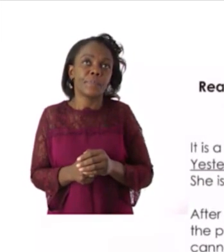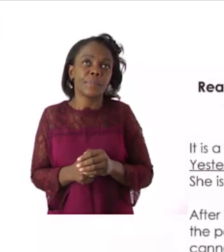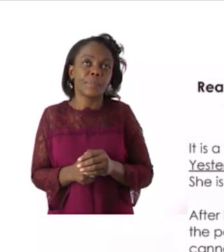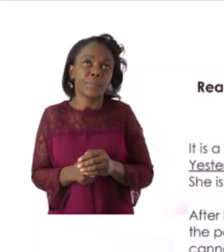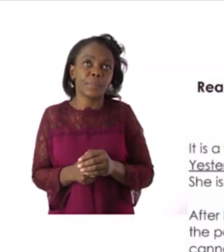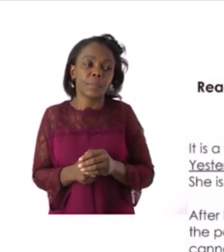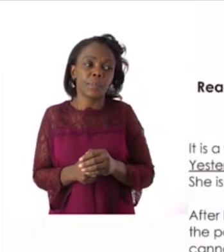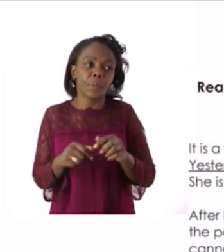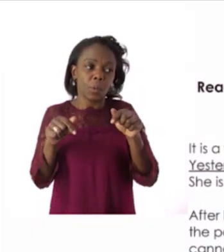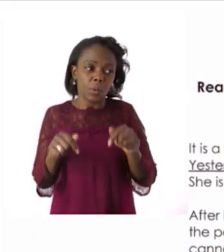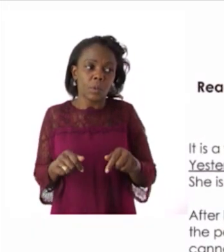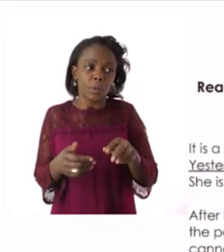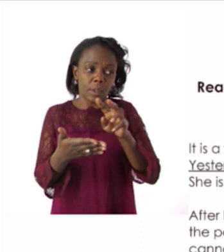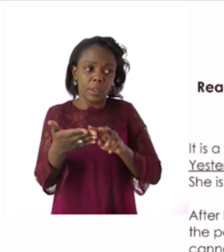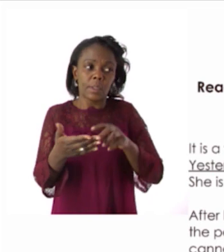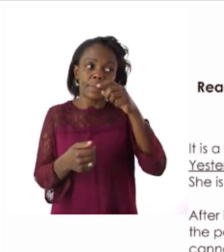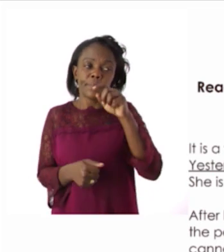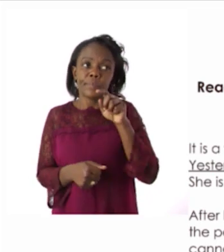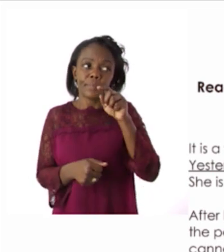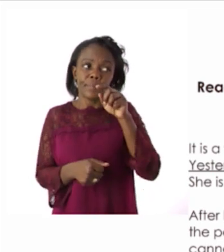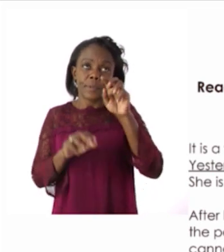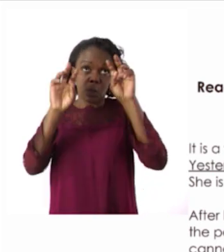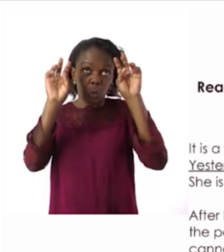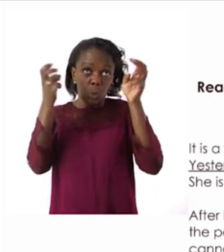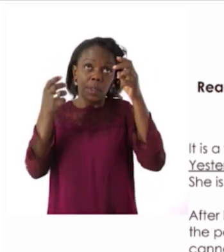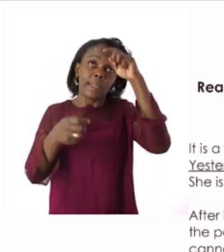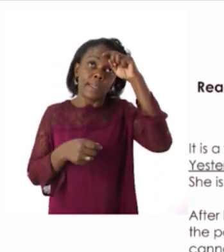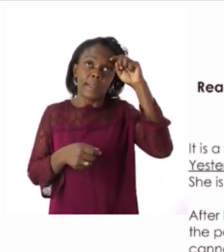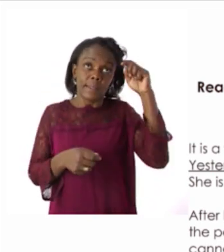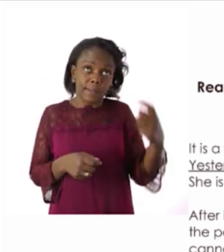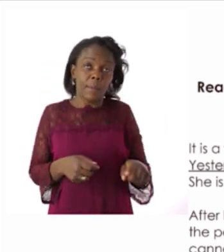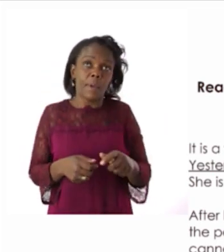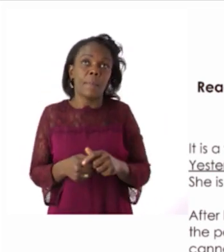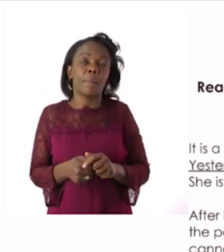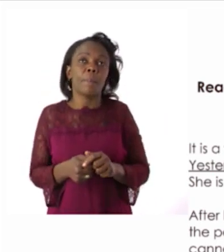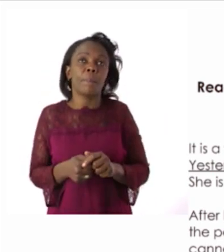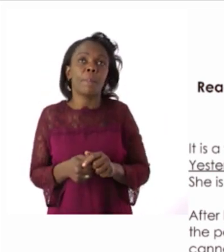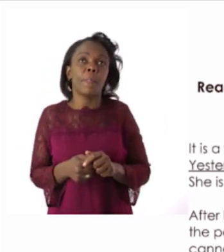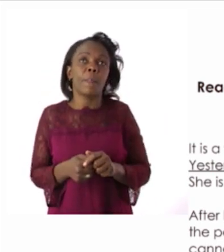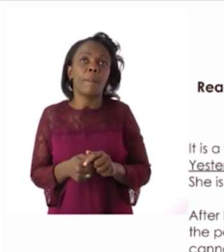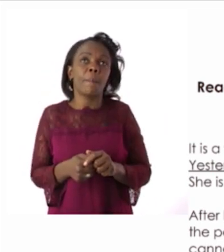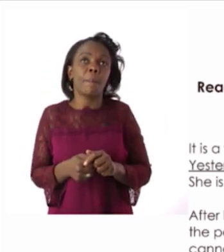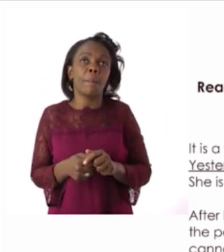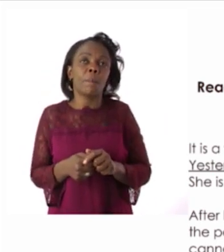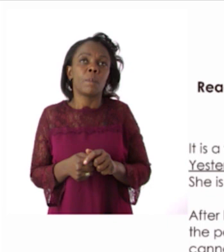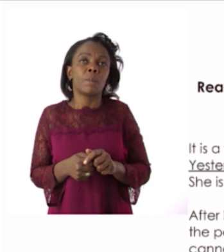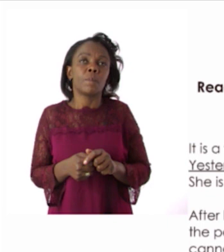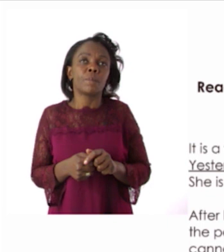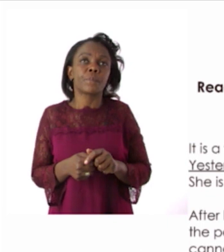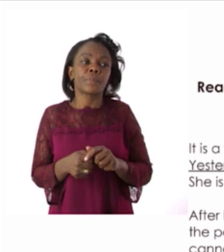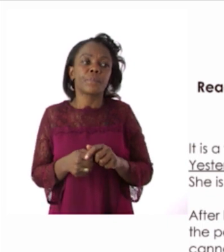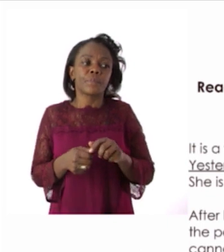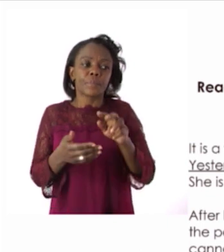We have a reading there on page 27. It is summer. That is our reading. I'll quickly read